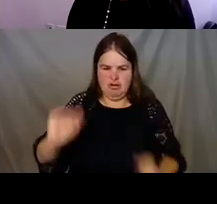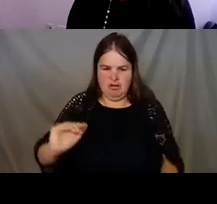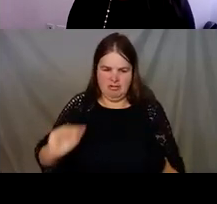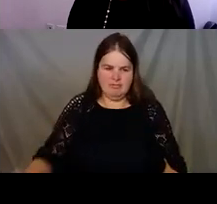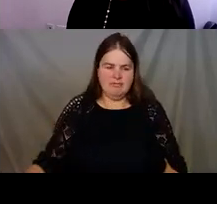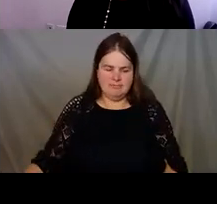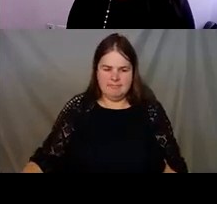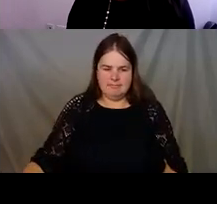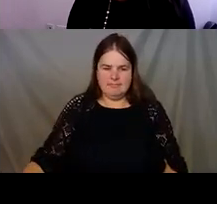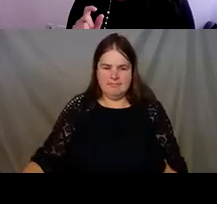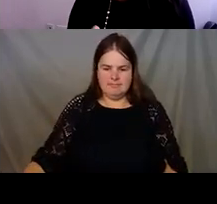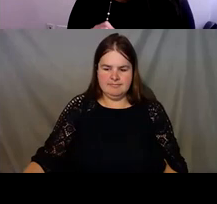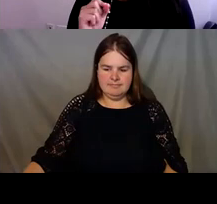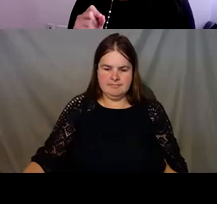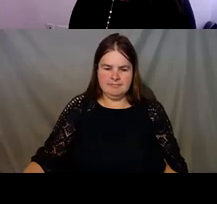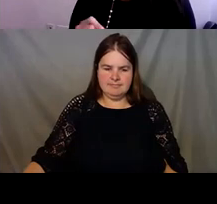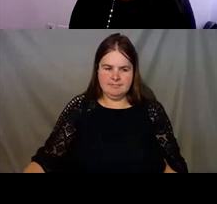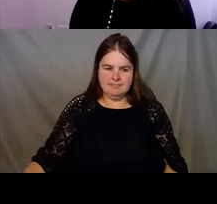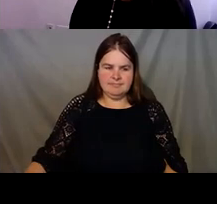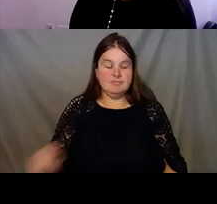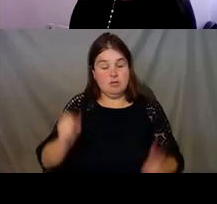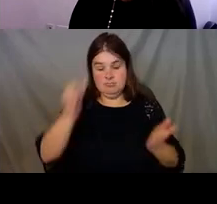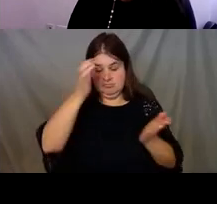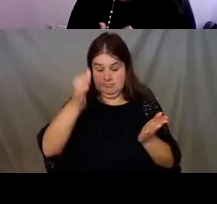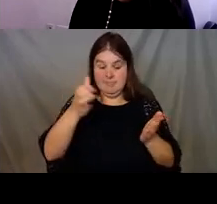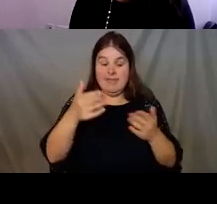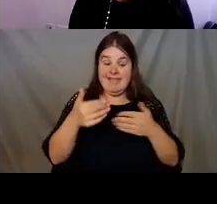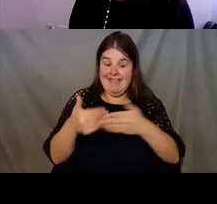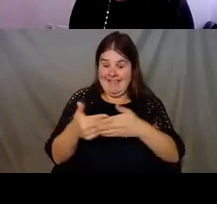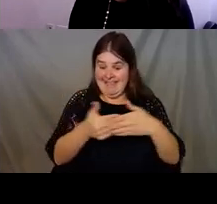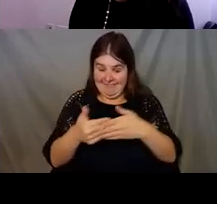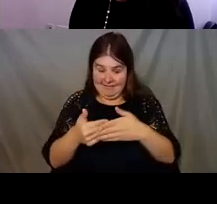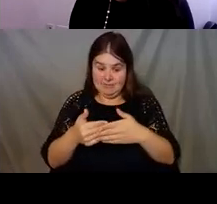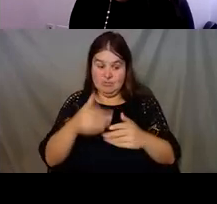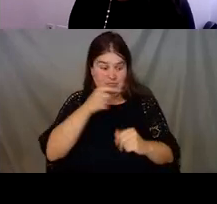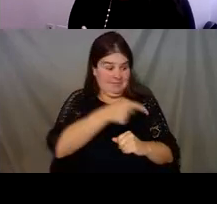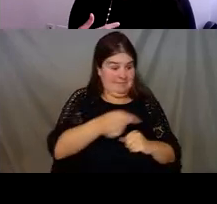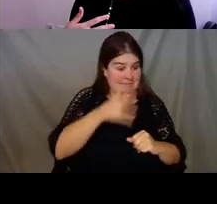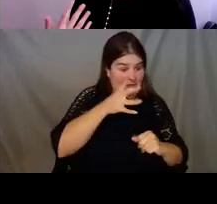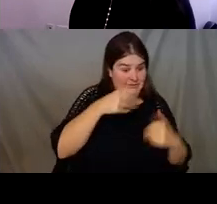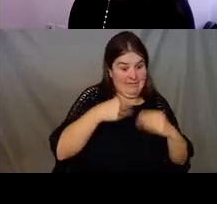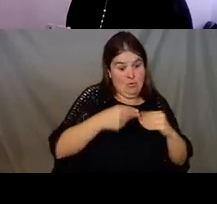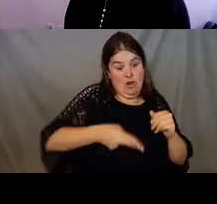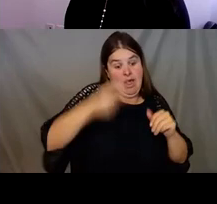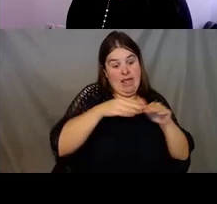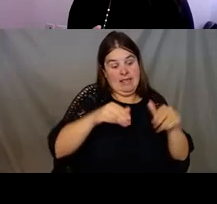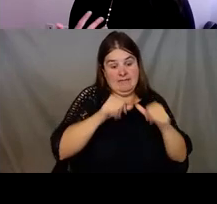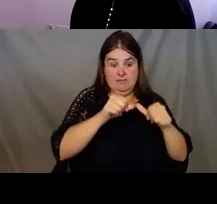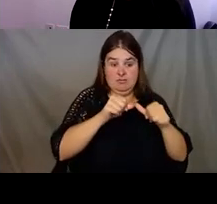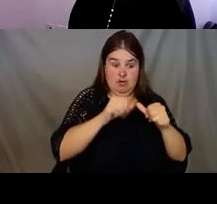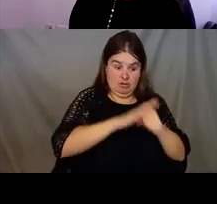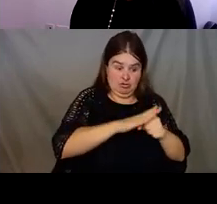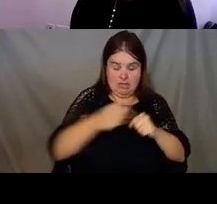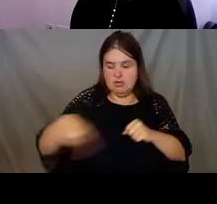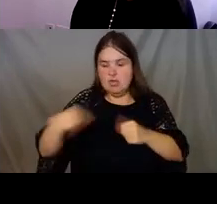So conceptually, infants raised by mothers with higher levels of chronic stress seem to have kind of